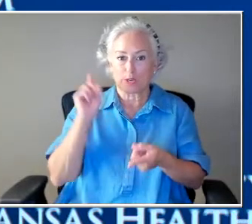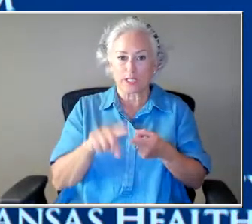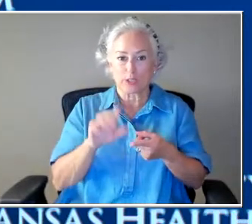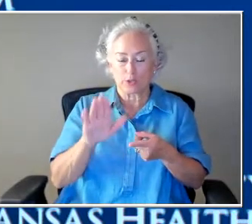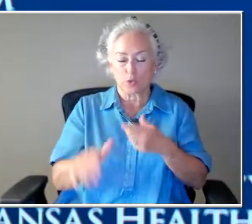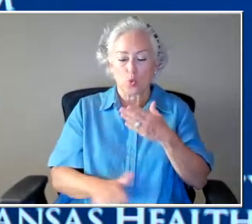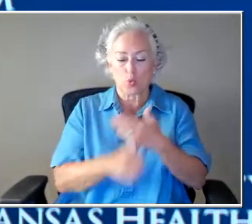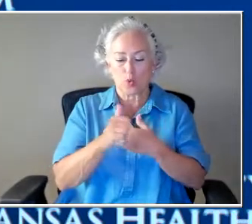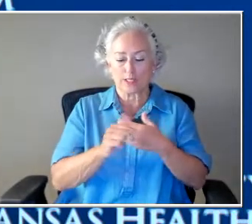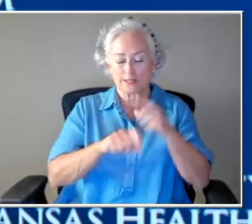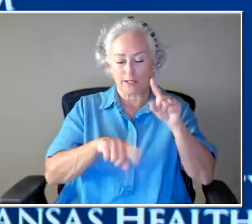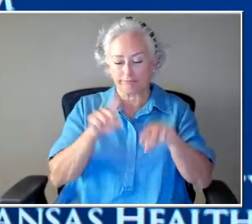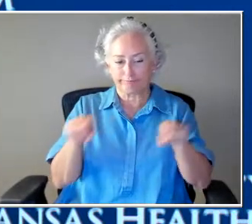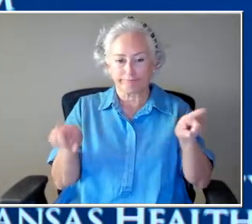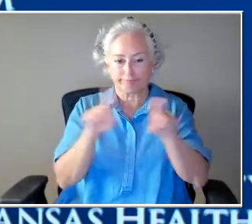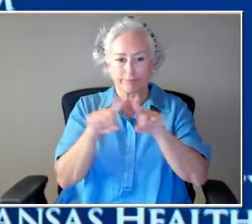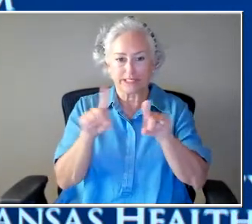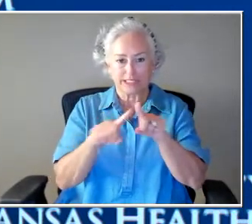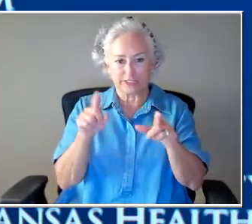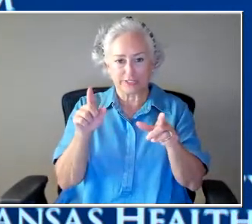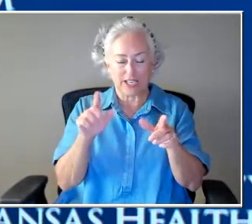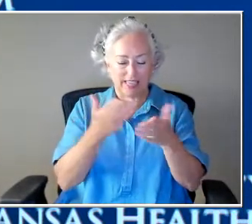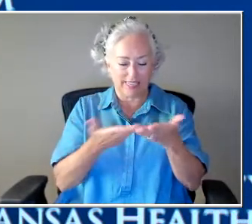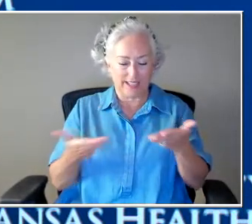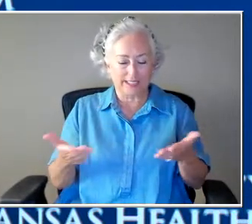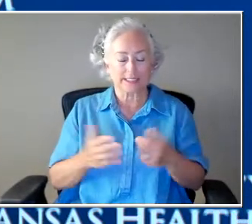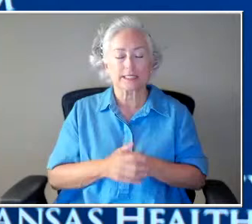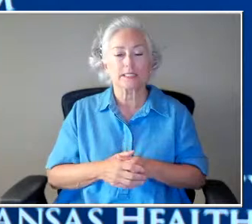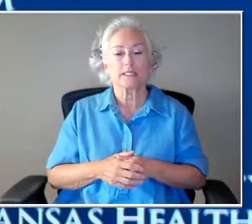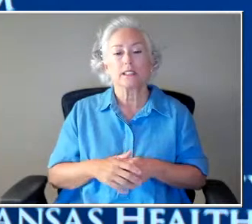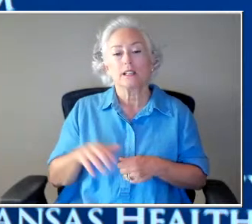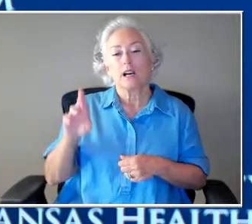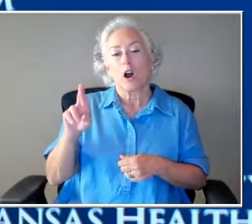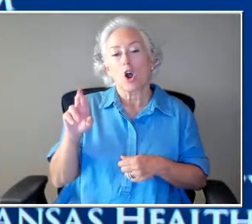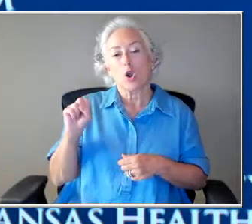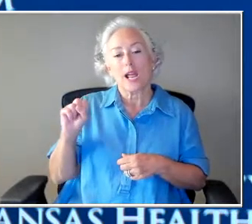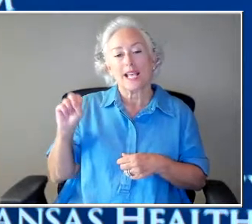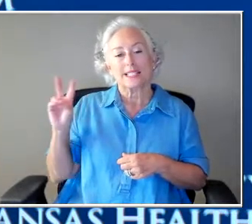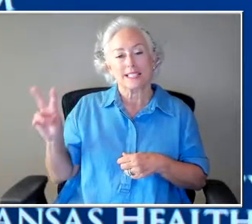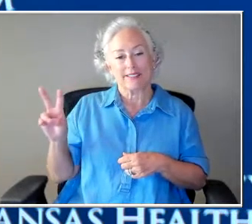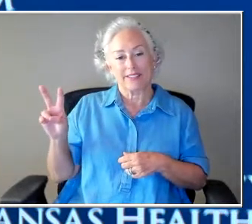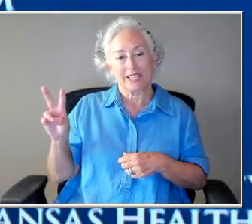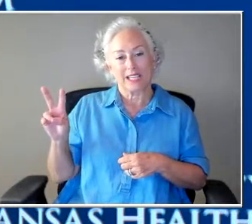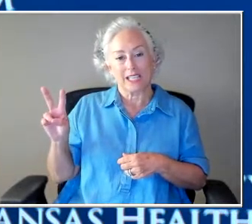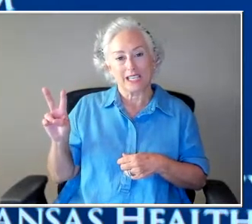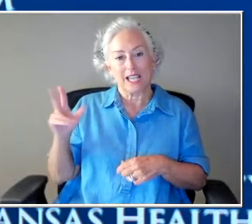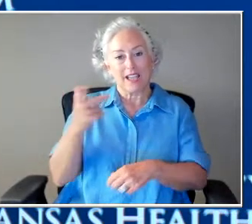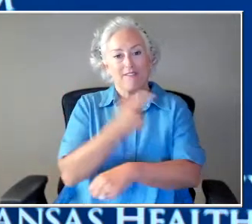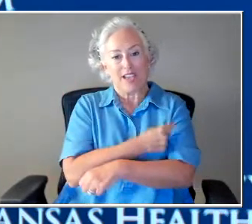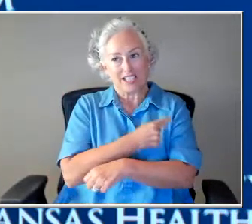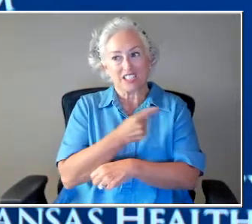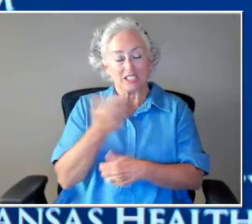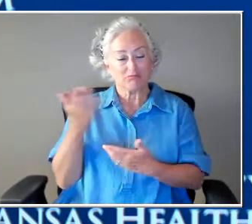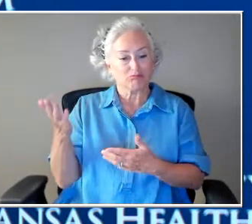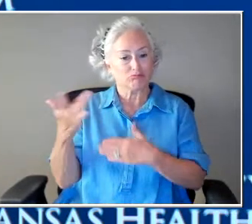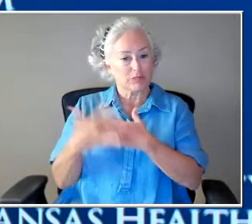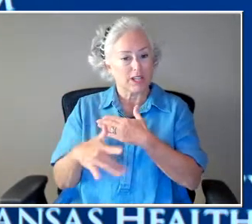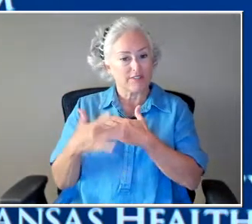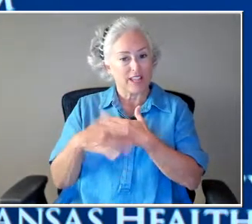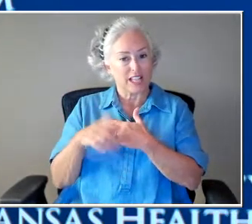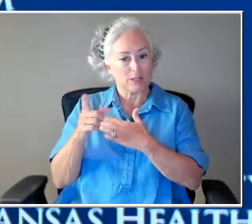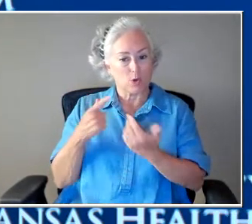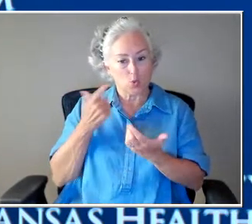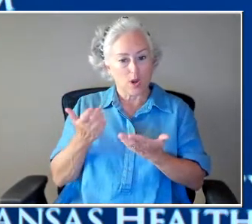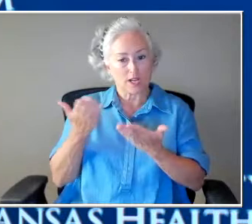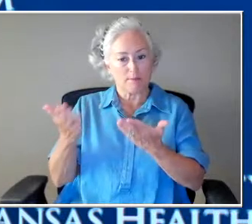multitude of different problems. And the last one is RSV as well. We know that RSV vaccination is out there. It is recommended for those 60